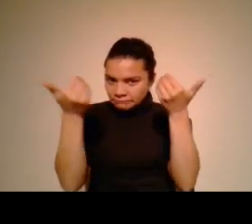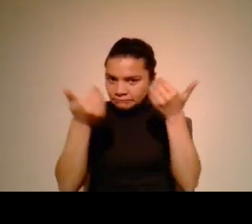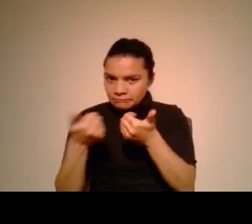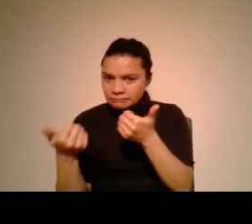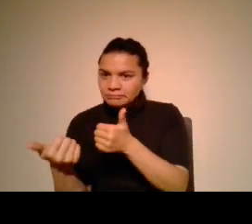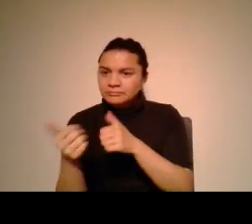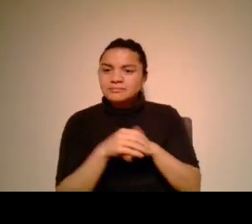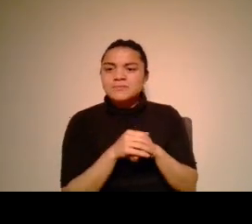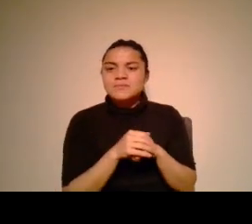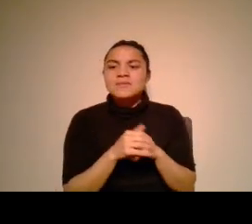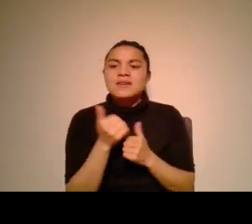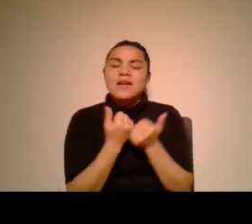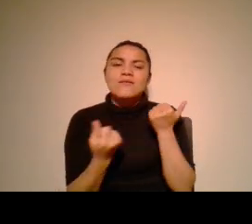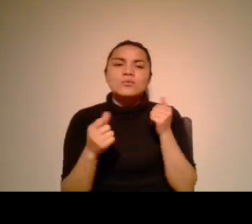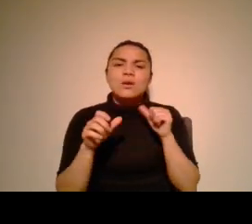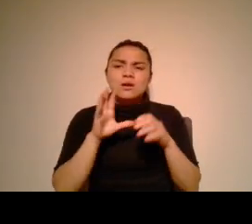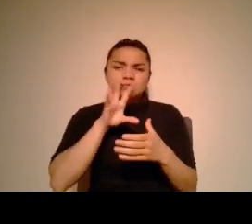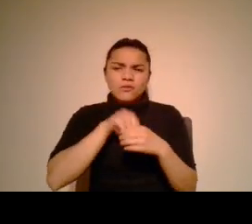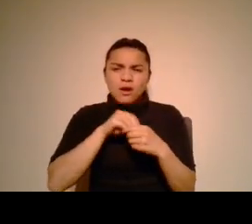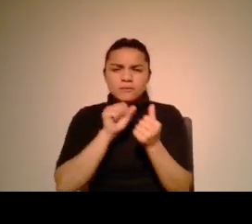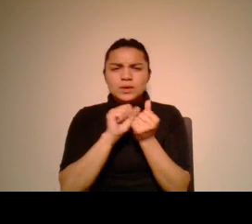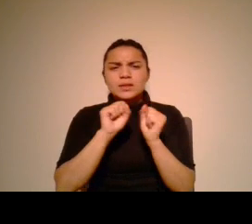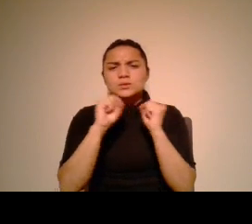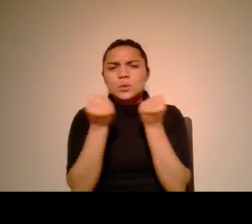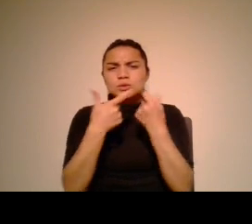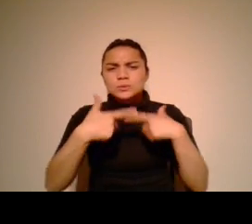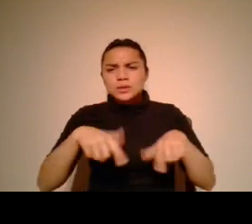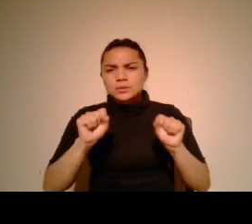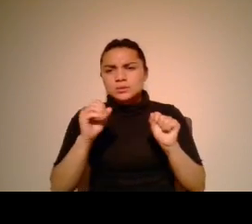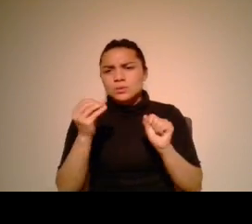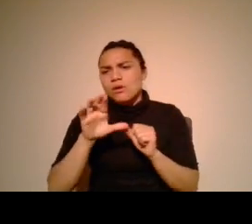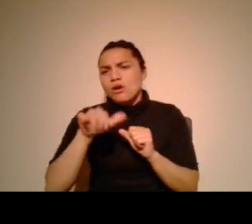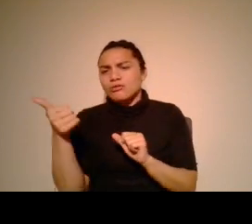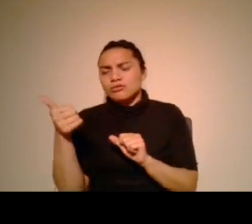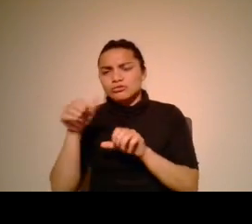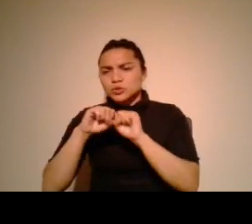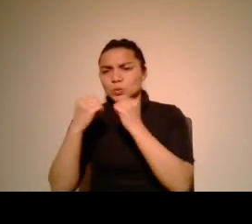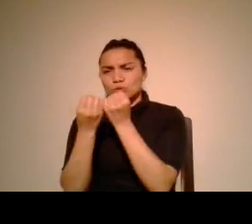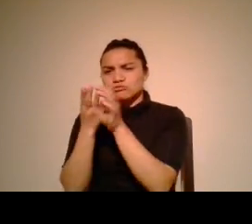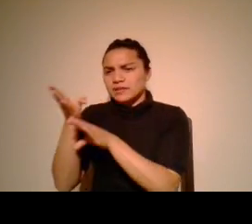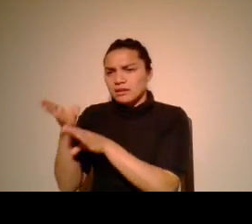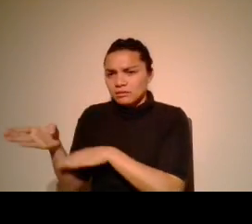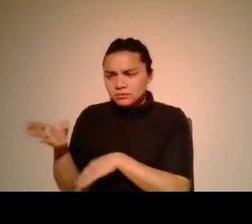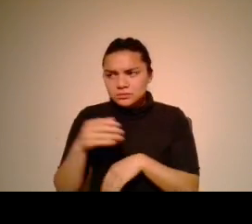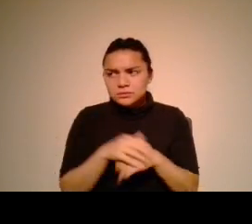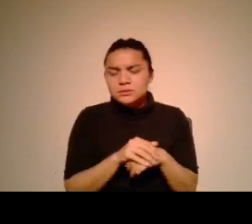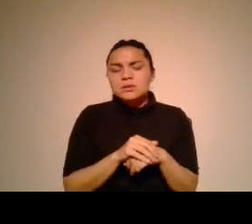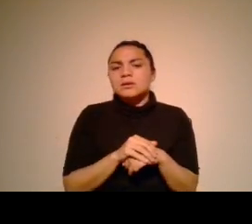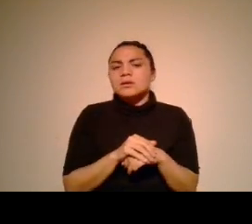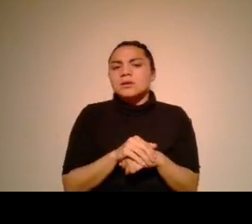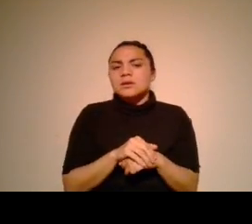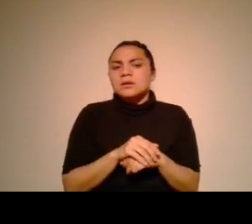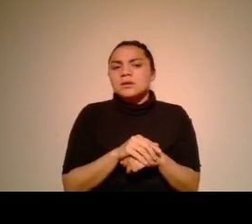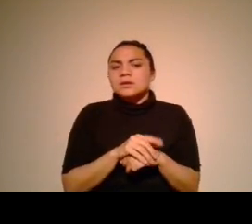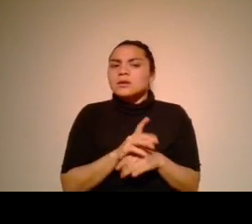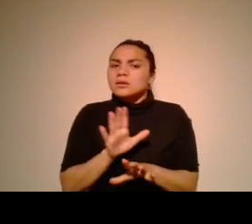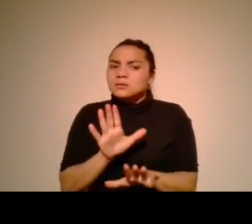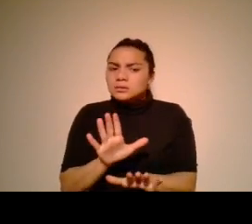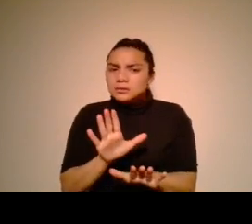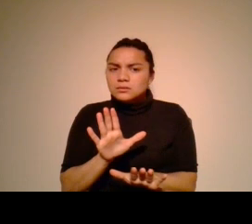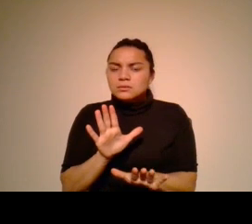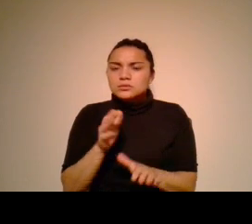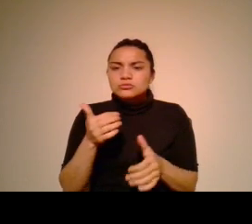of sociolinguistics or anything where there are social variables involved, where you should consider whether